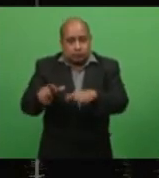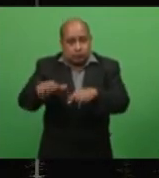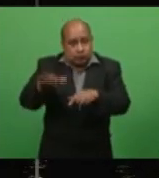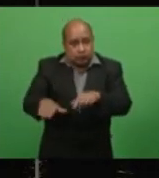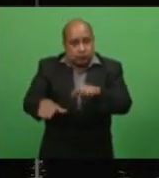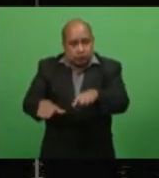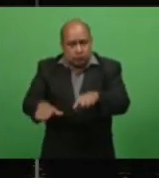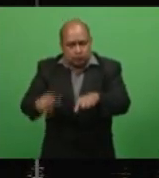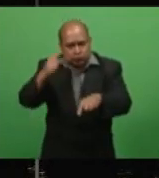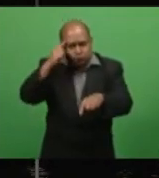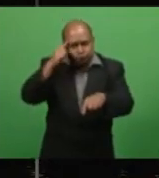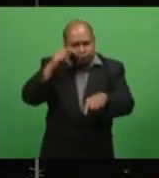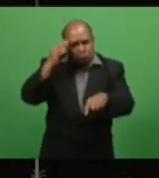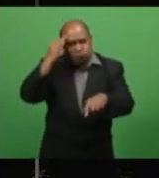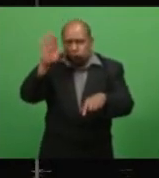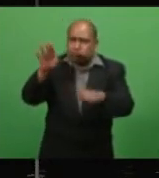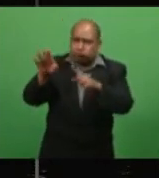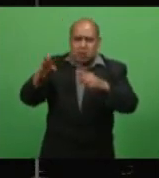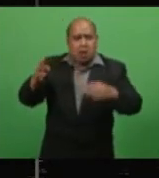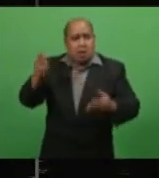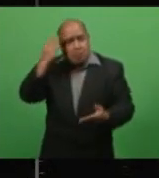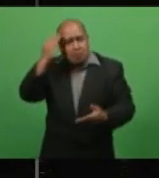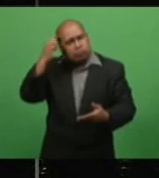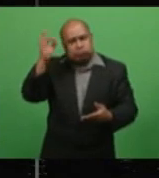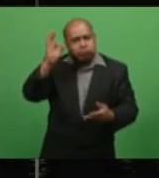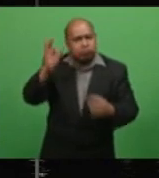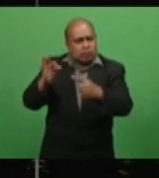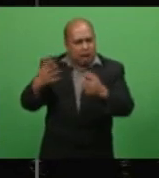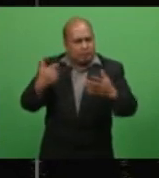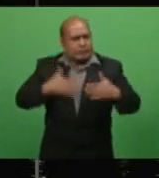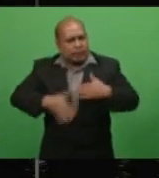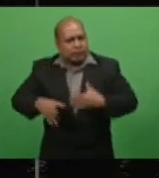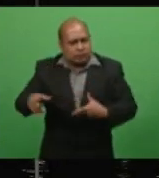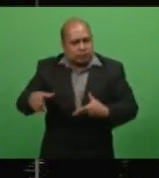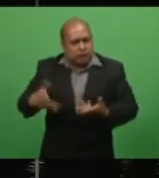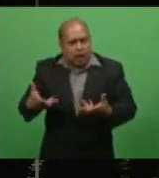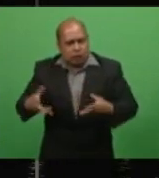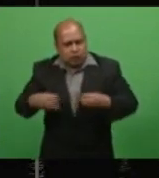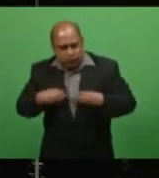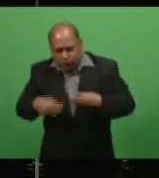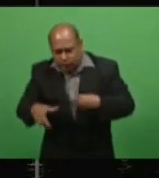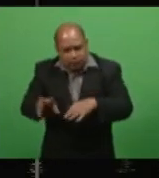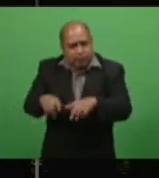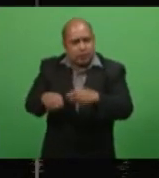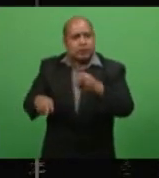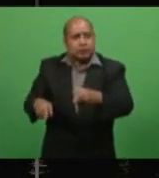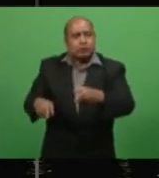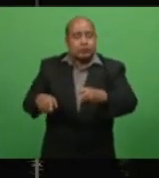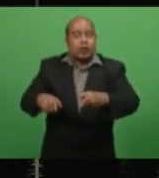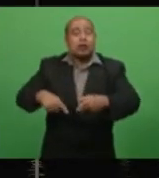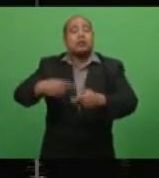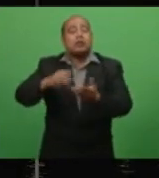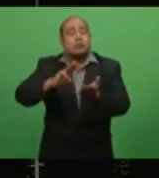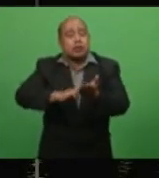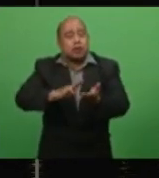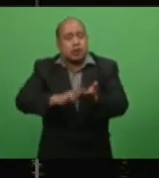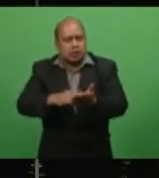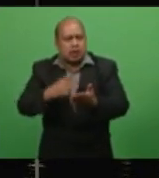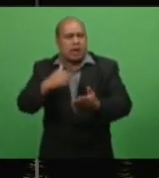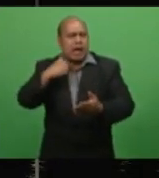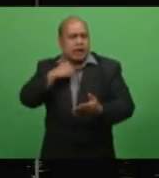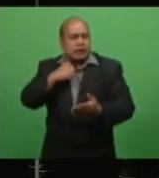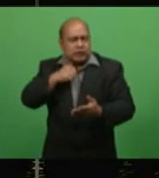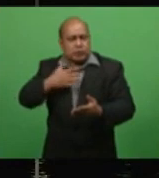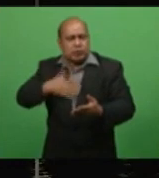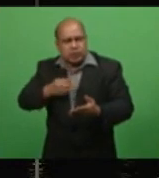goes through to ensure they get everything. Some even opt to go hungry just to keep their children fed. Such is the story of